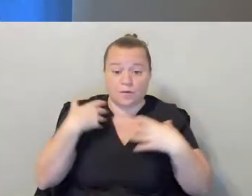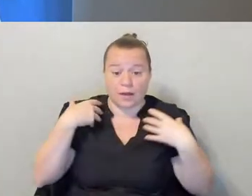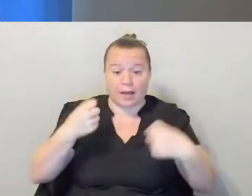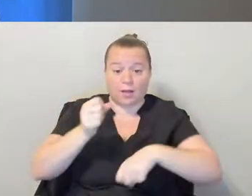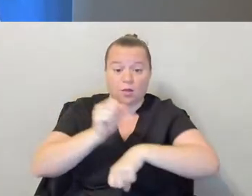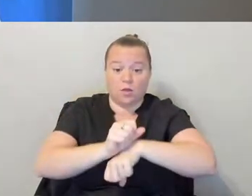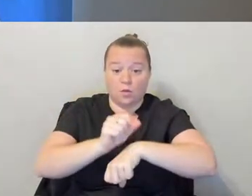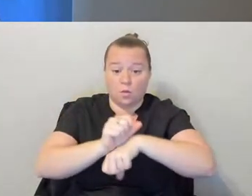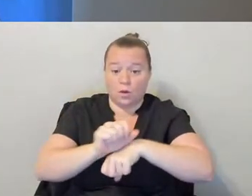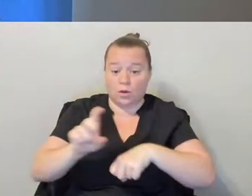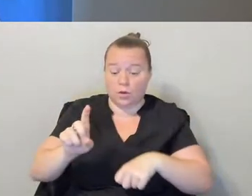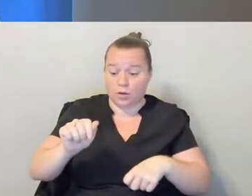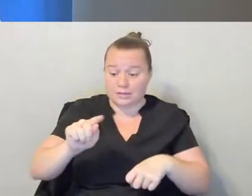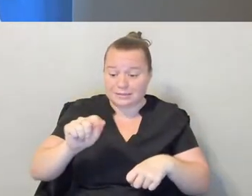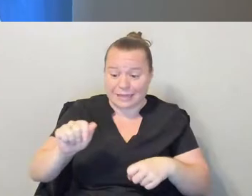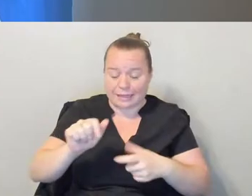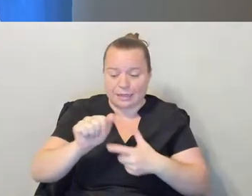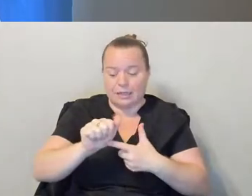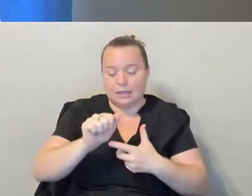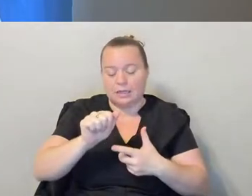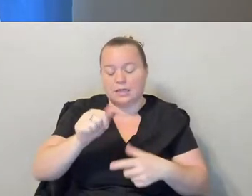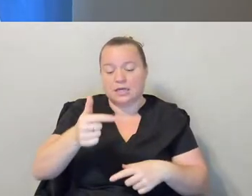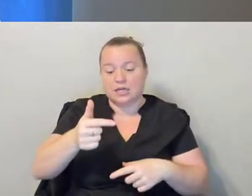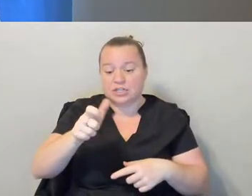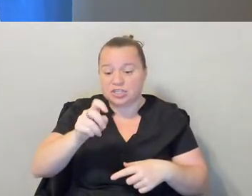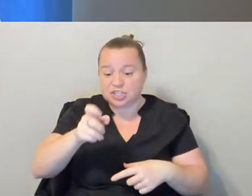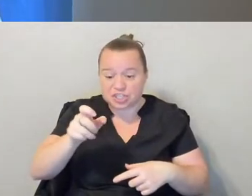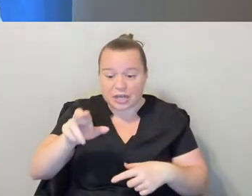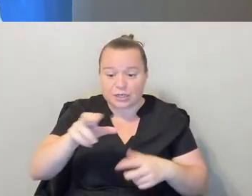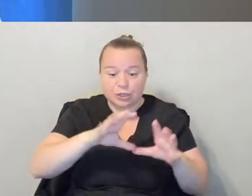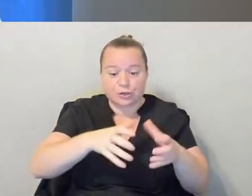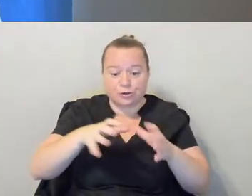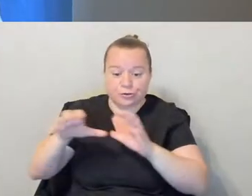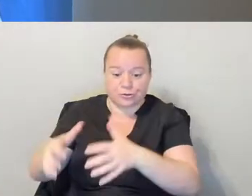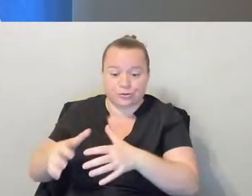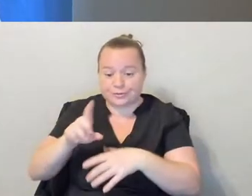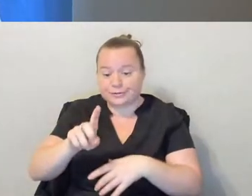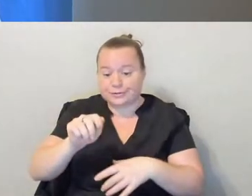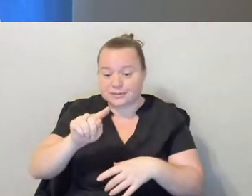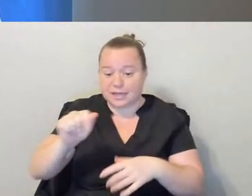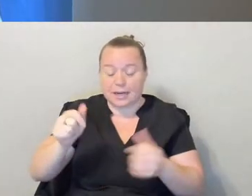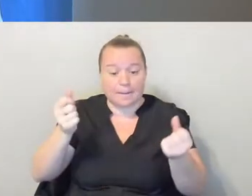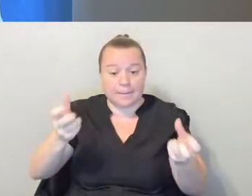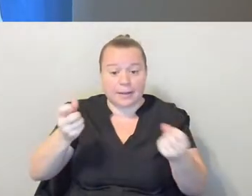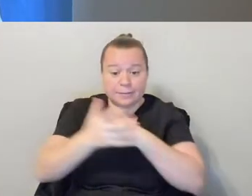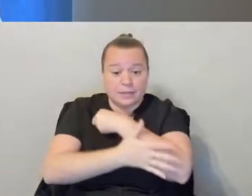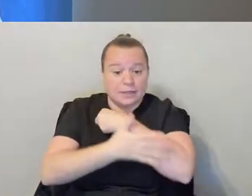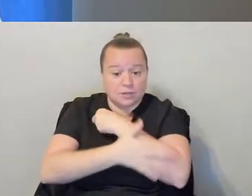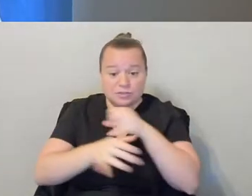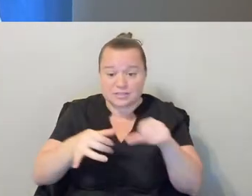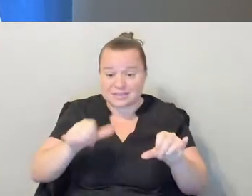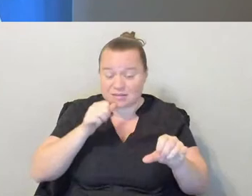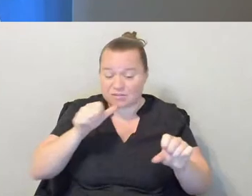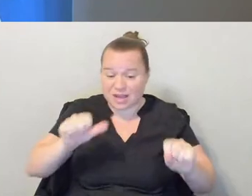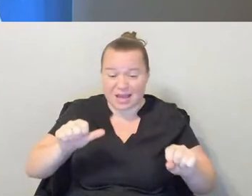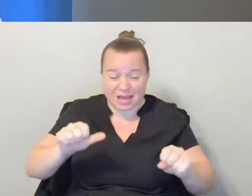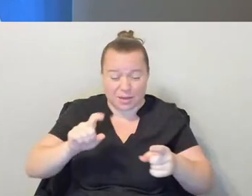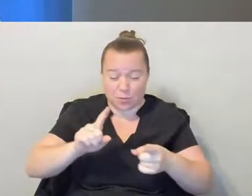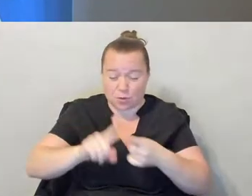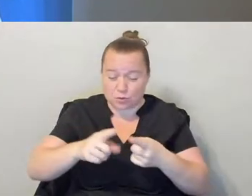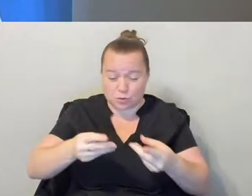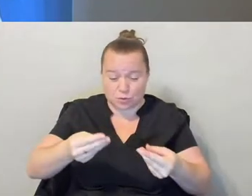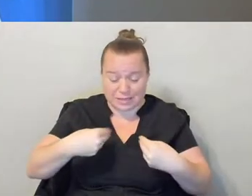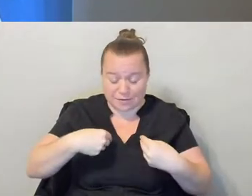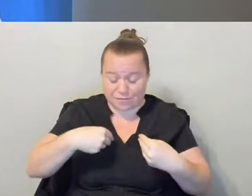data, gender disaggregated data. Many countries still are unable to have a real snapshot of